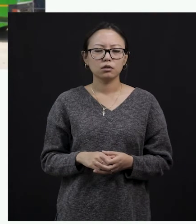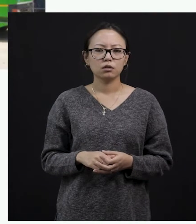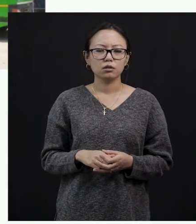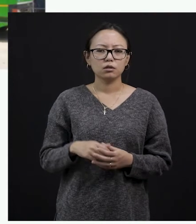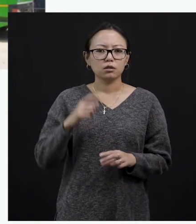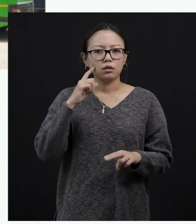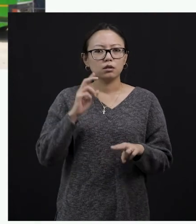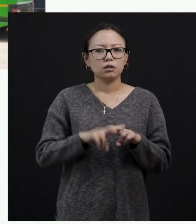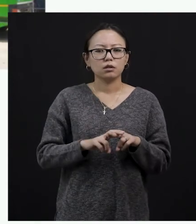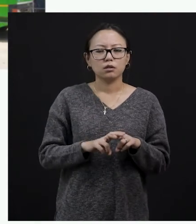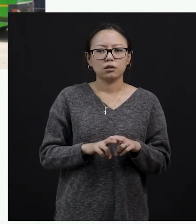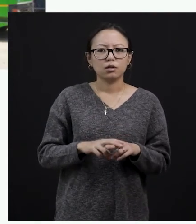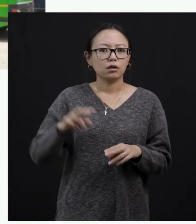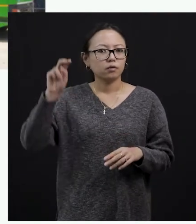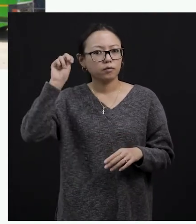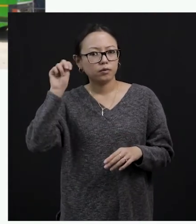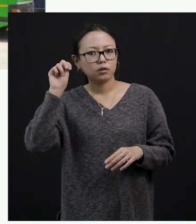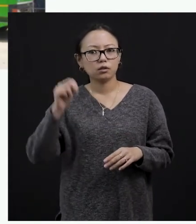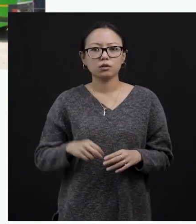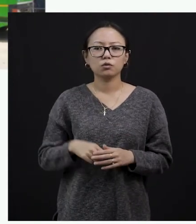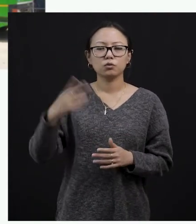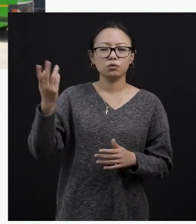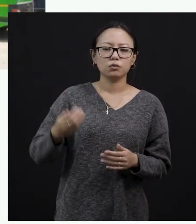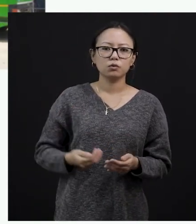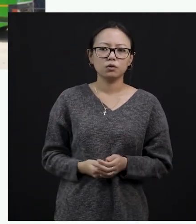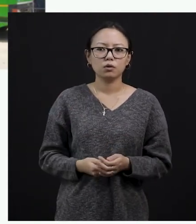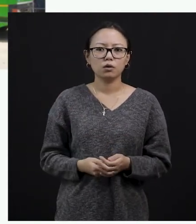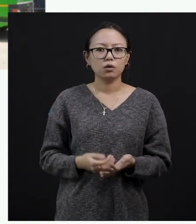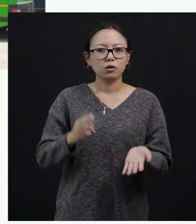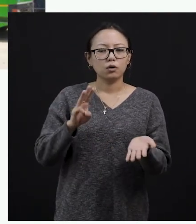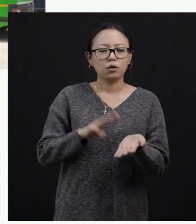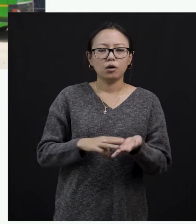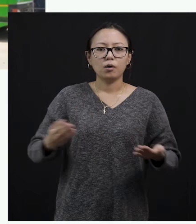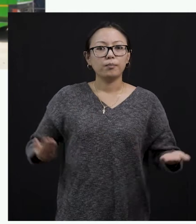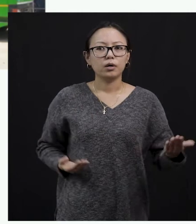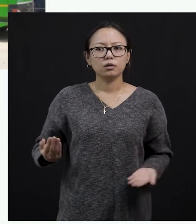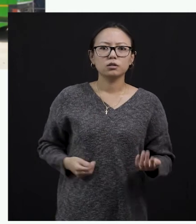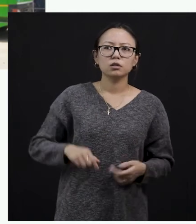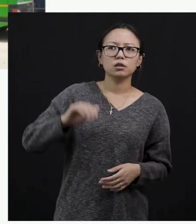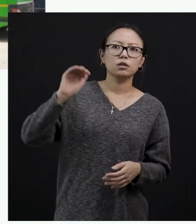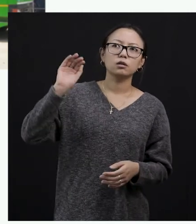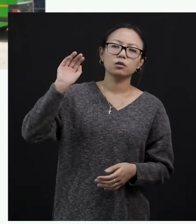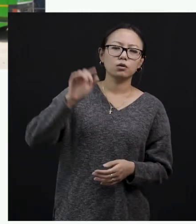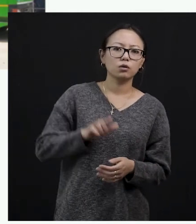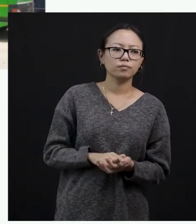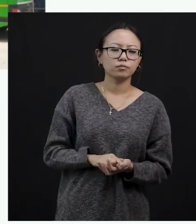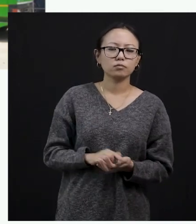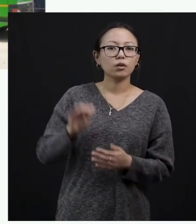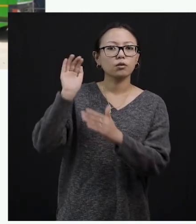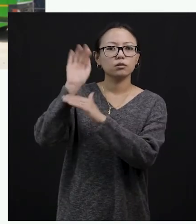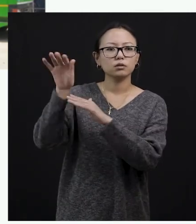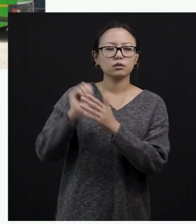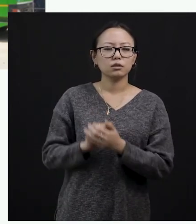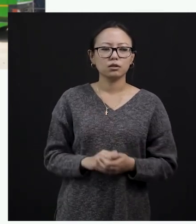to Maharashtra, right? So for that case, they have to use a train, an airplane, a bus,